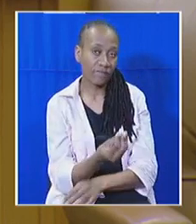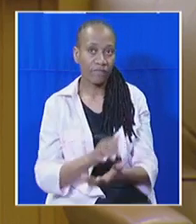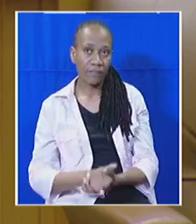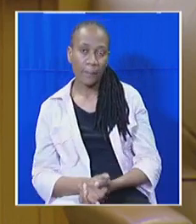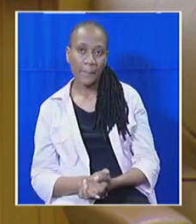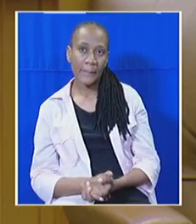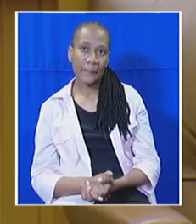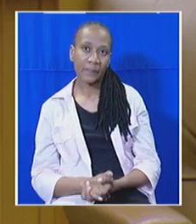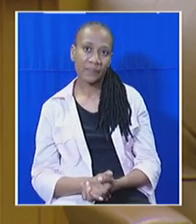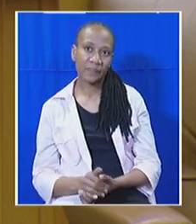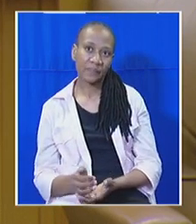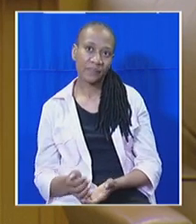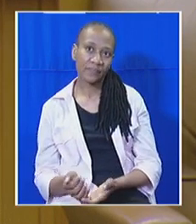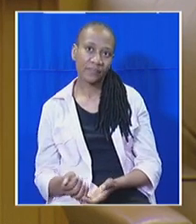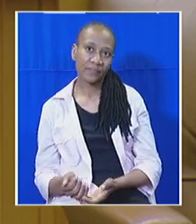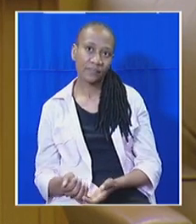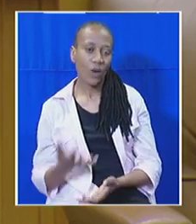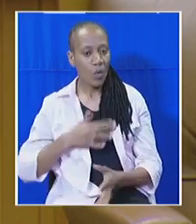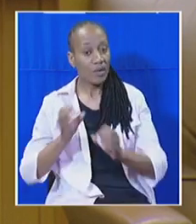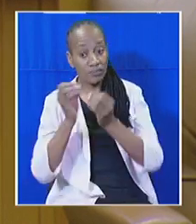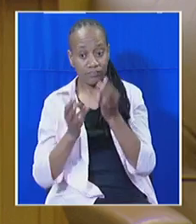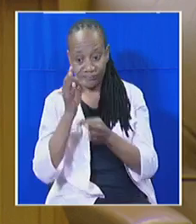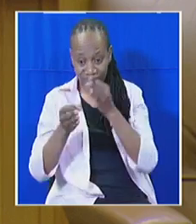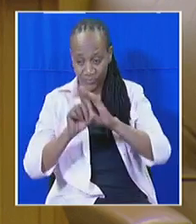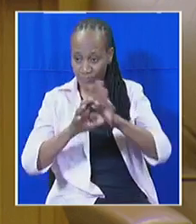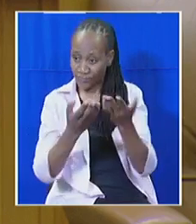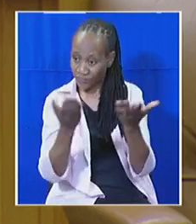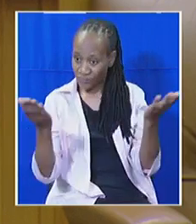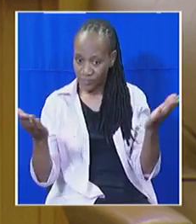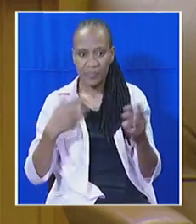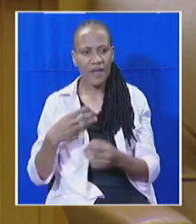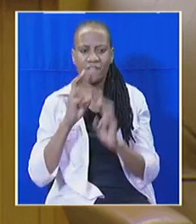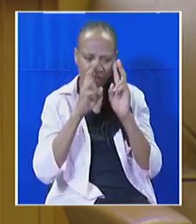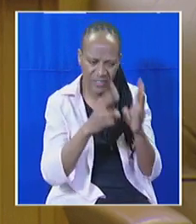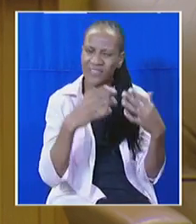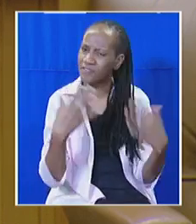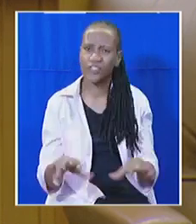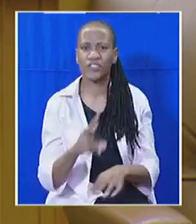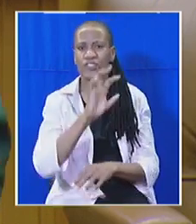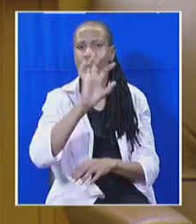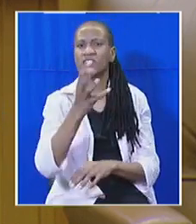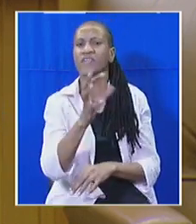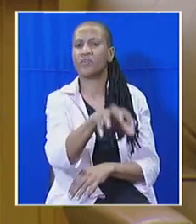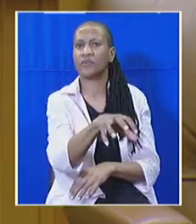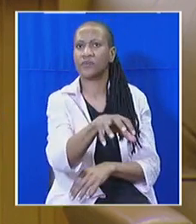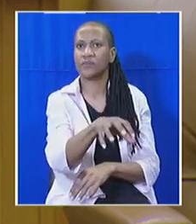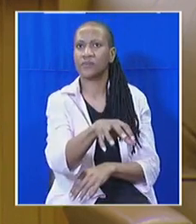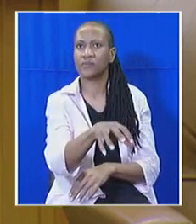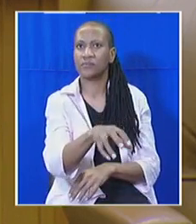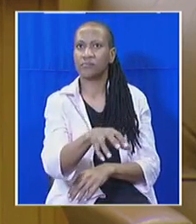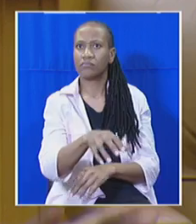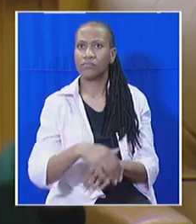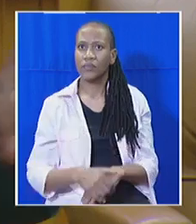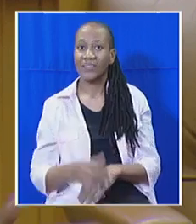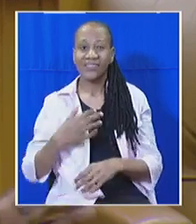Yes, Chairperson, I want to tell the House that I've been in Free State myself, and I've witnessed quality houses in Free